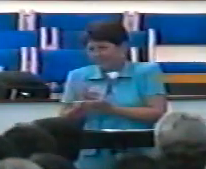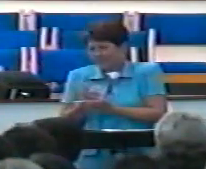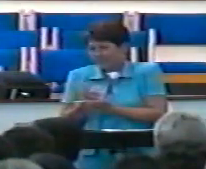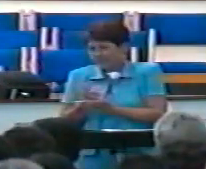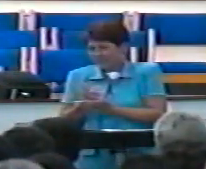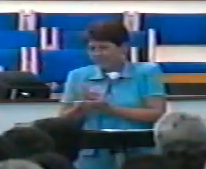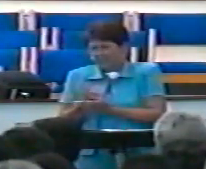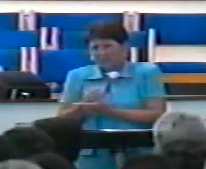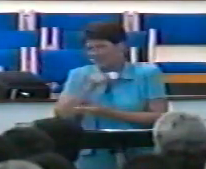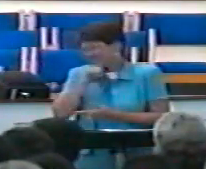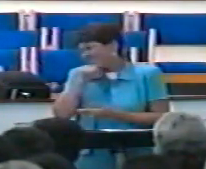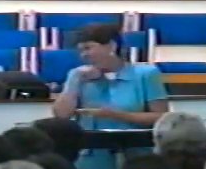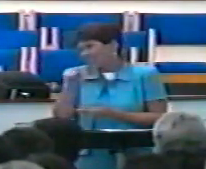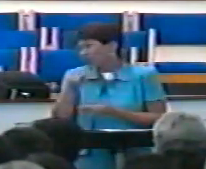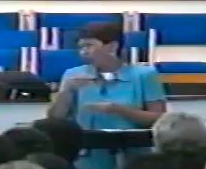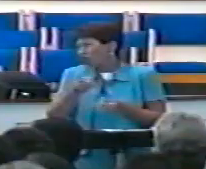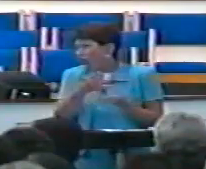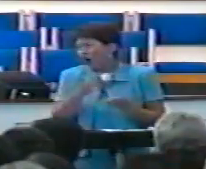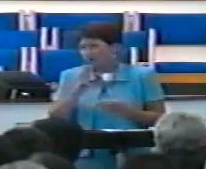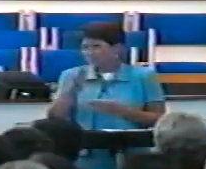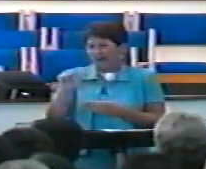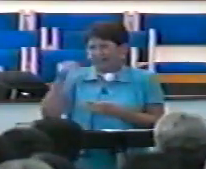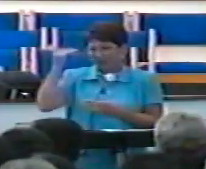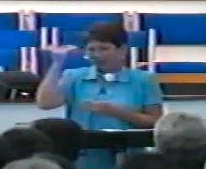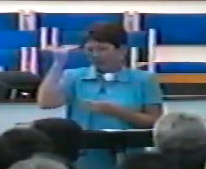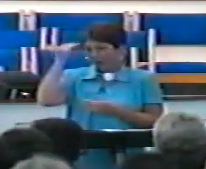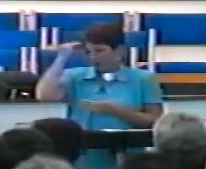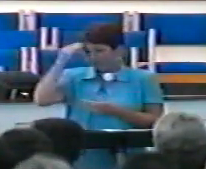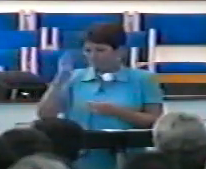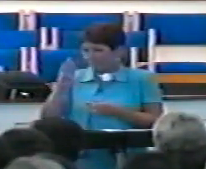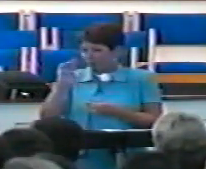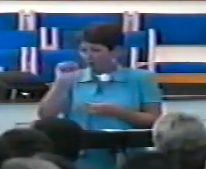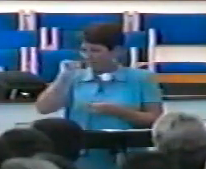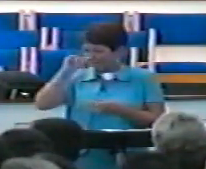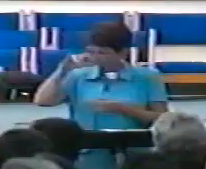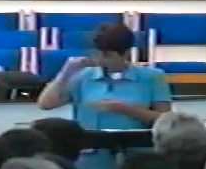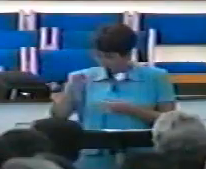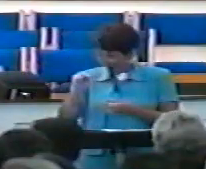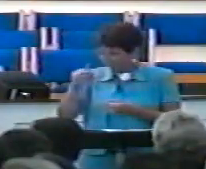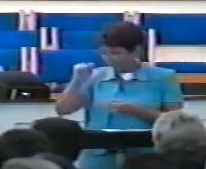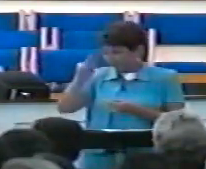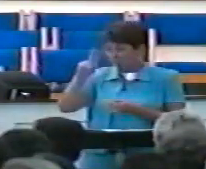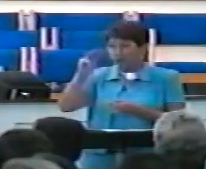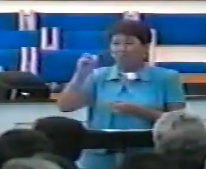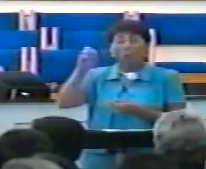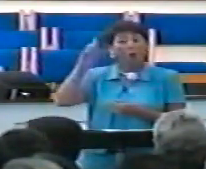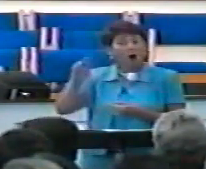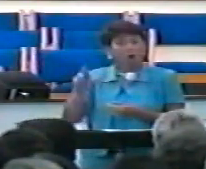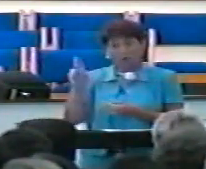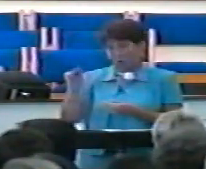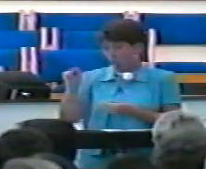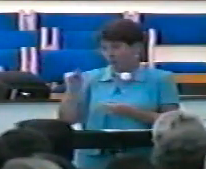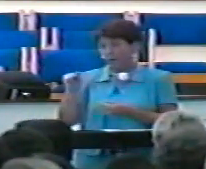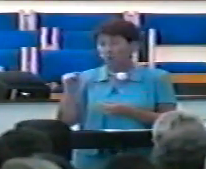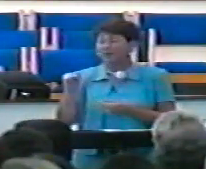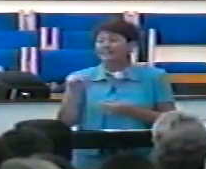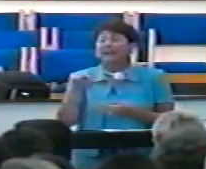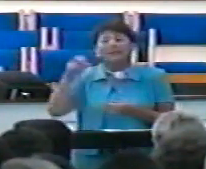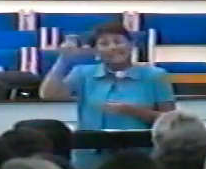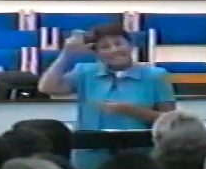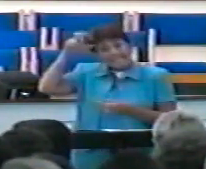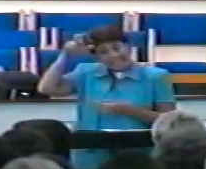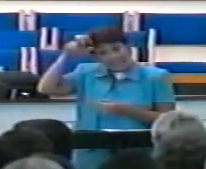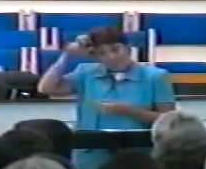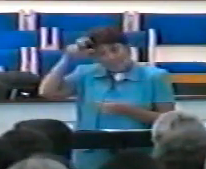brain tumor or a chemical imbalance. Rather, I believe it was an actual case of demon possession here. Here was a boy who was dominated by the